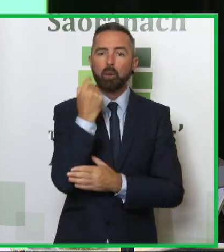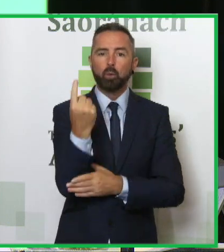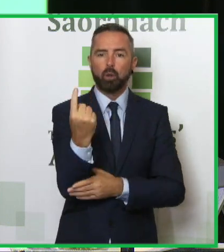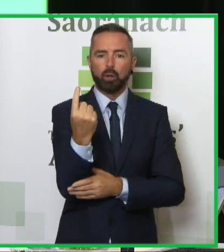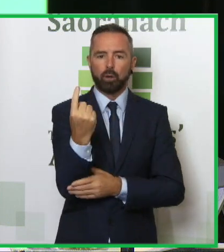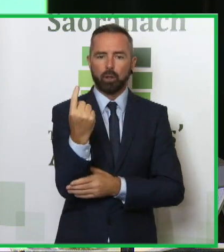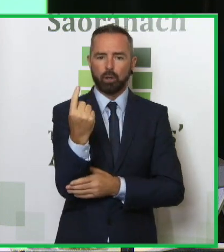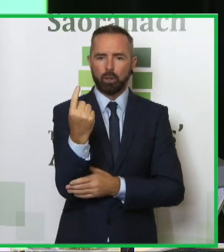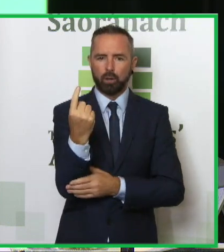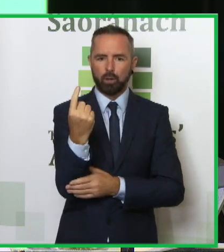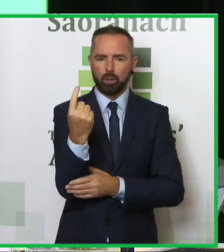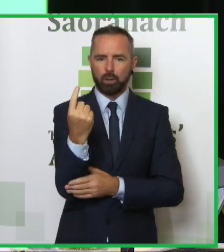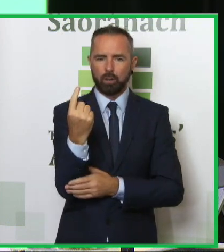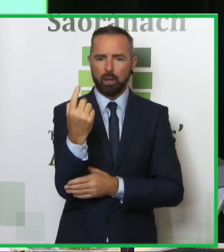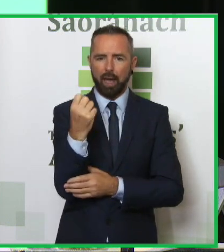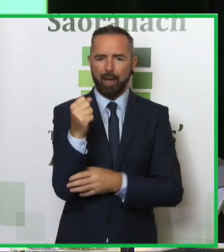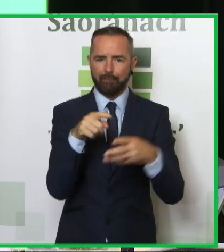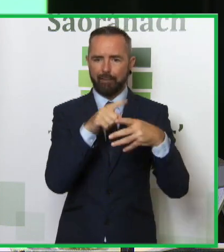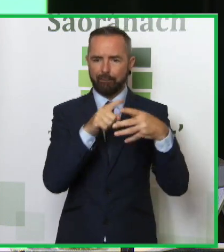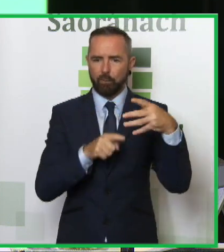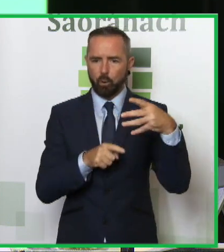there's potentially 4